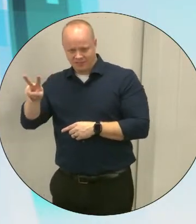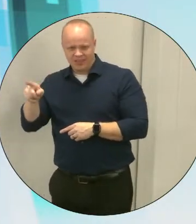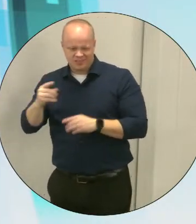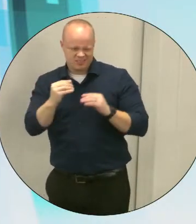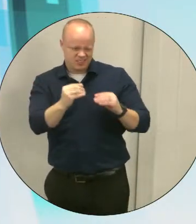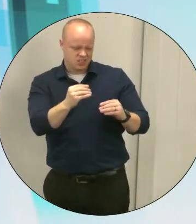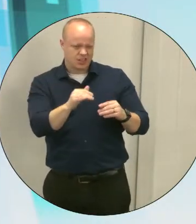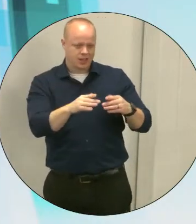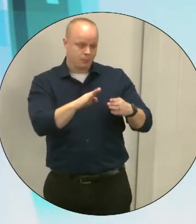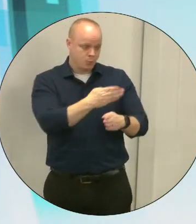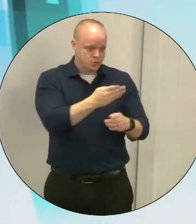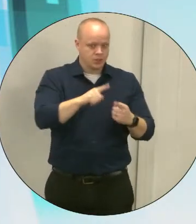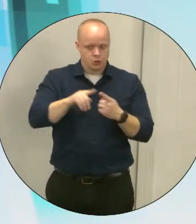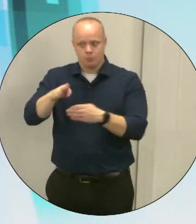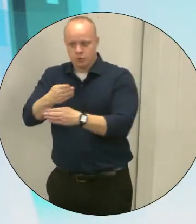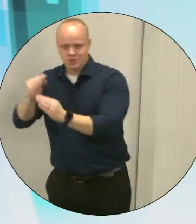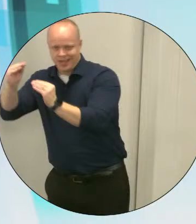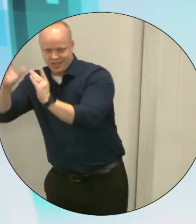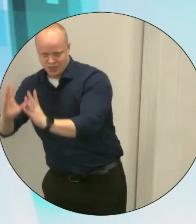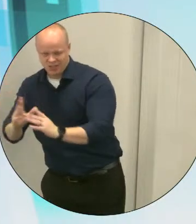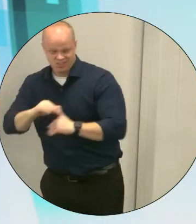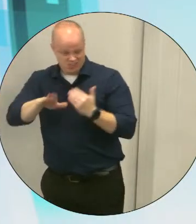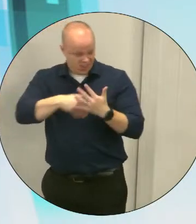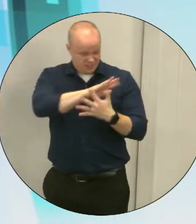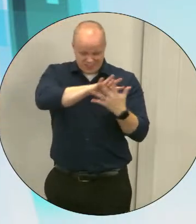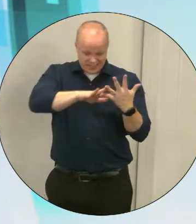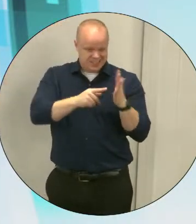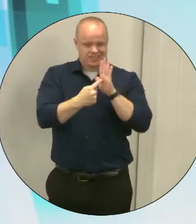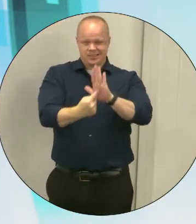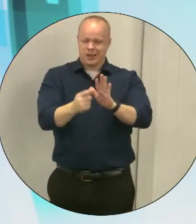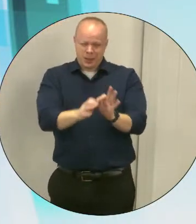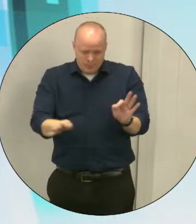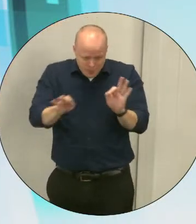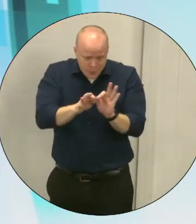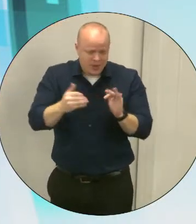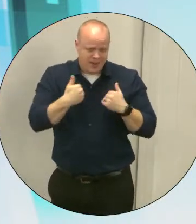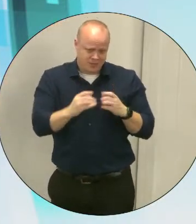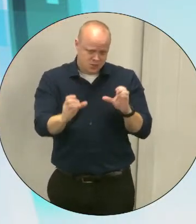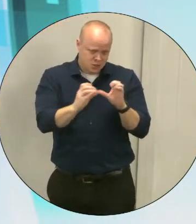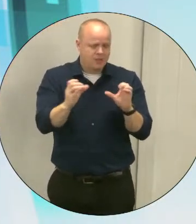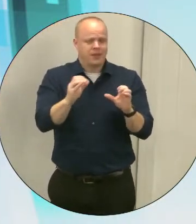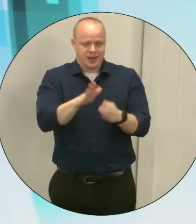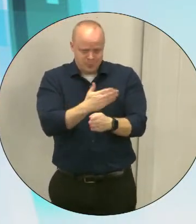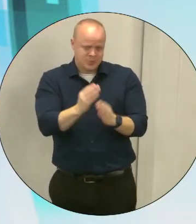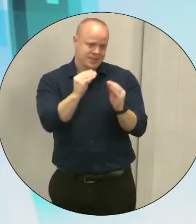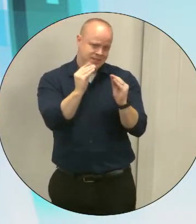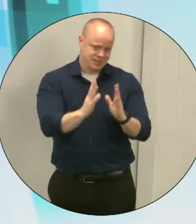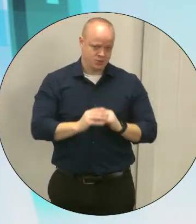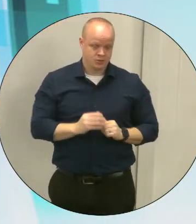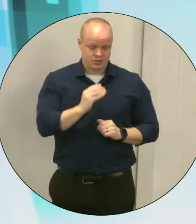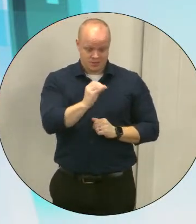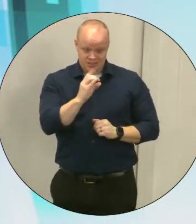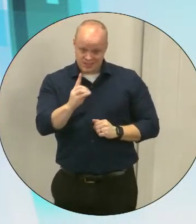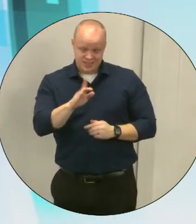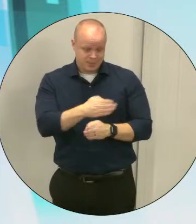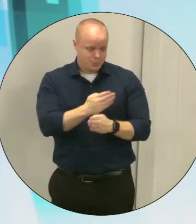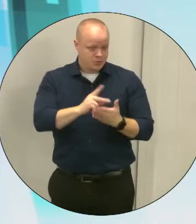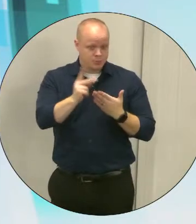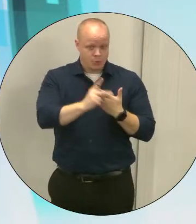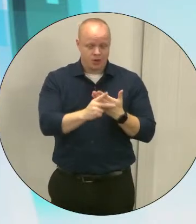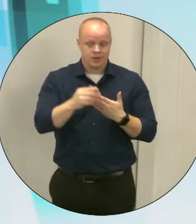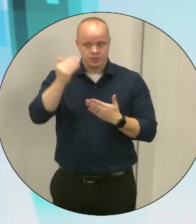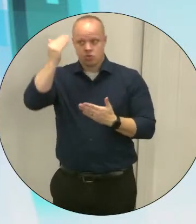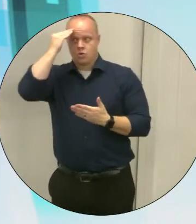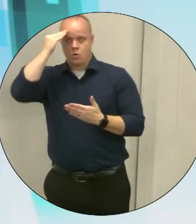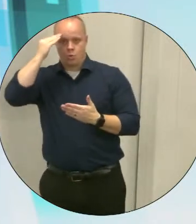teaching music to music educators. All of these things demonstrate the importance of having a certified music teacher. CCSD's music program is known nationally